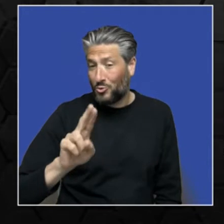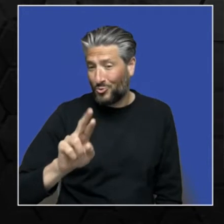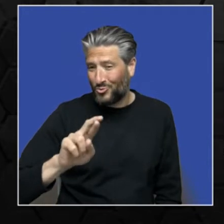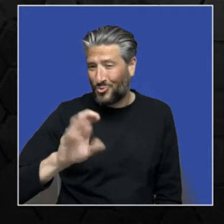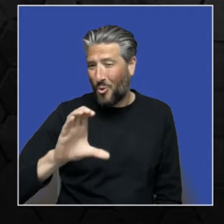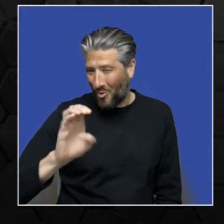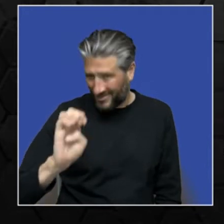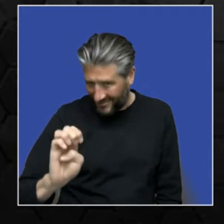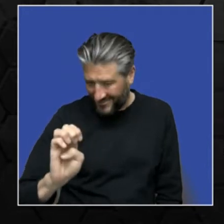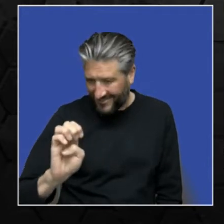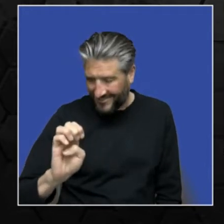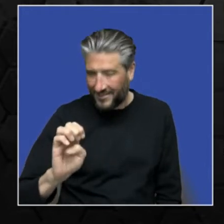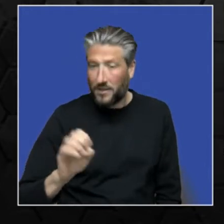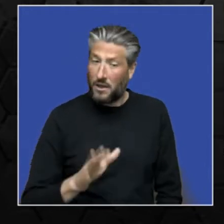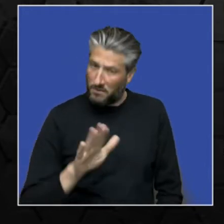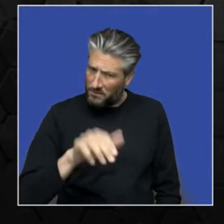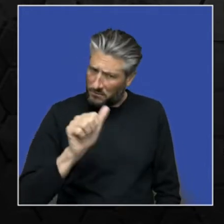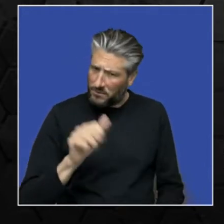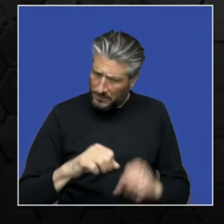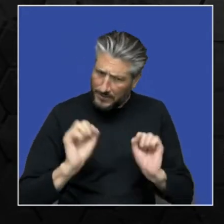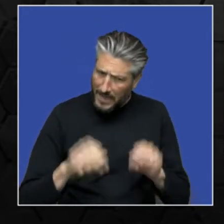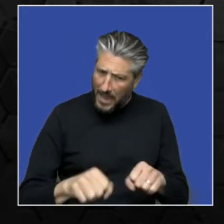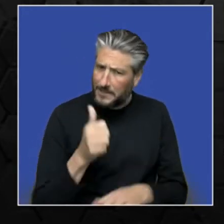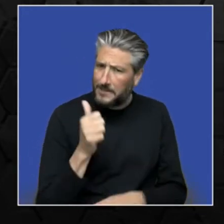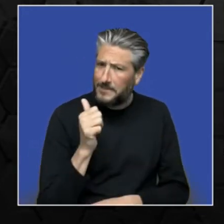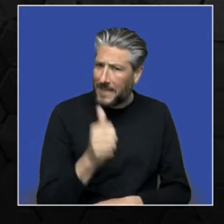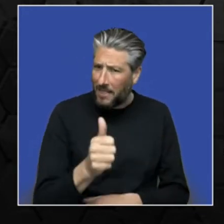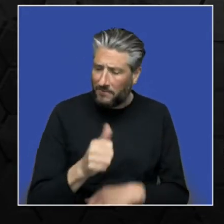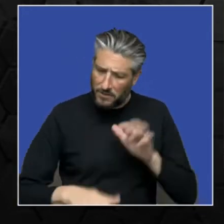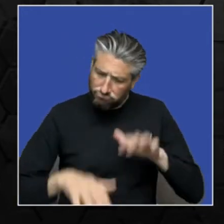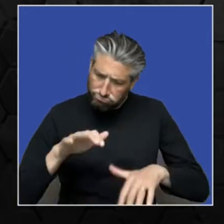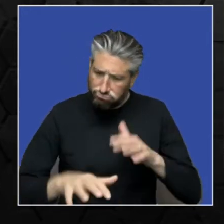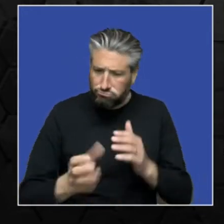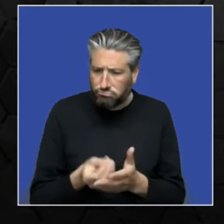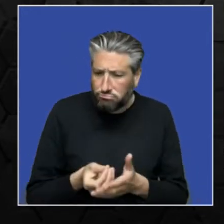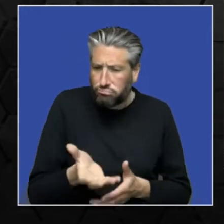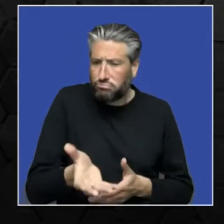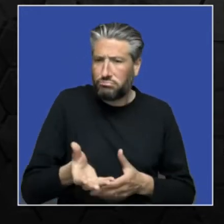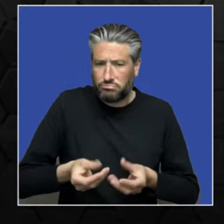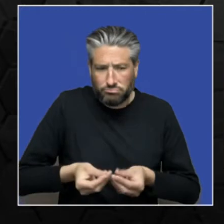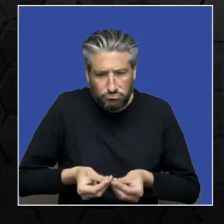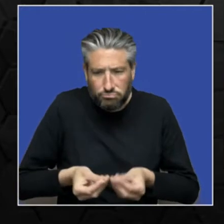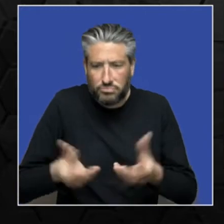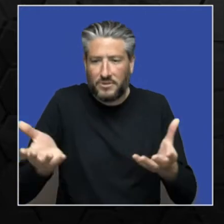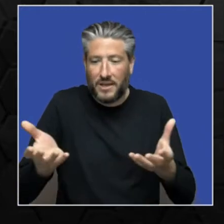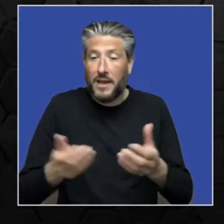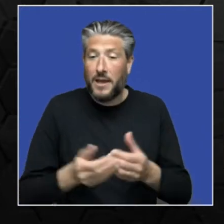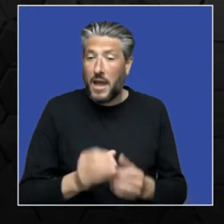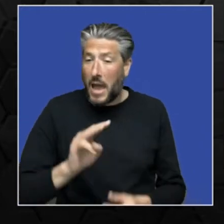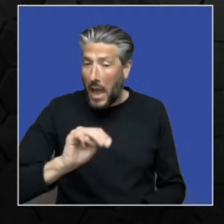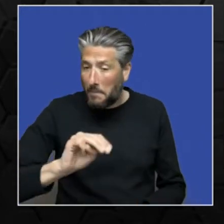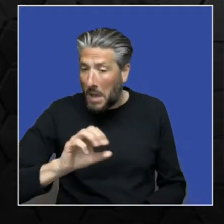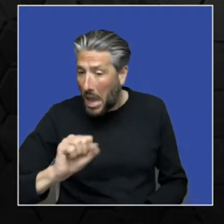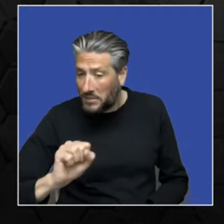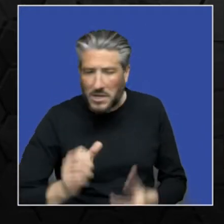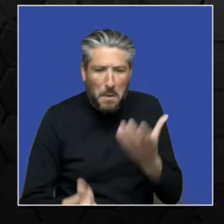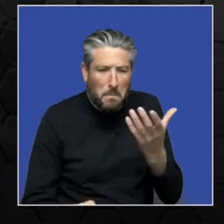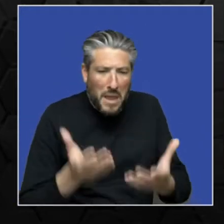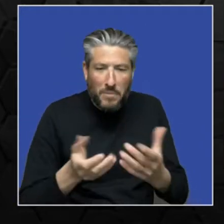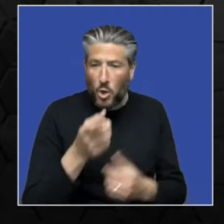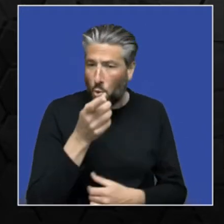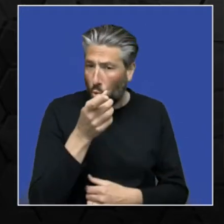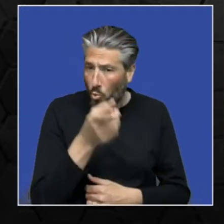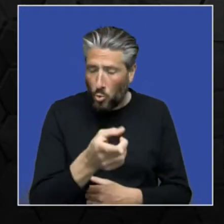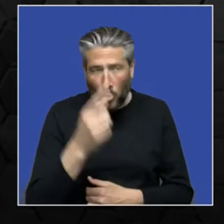is Microsoft Research. It's a great place to work if you're looking into a career switch from engineering to research, or if you're a student